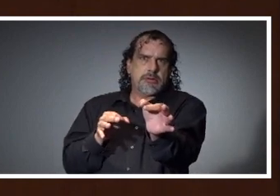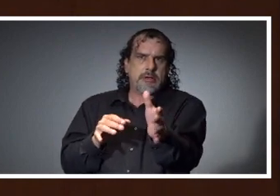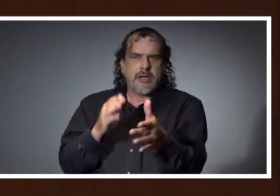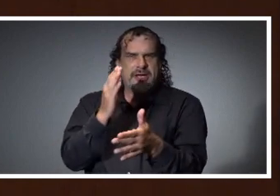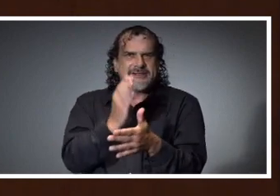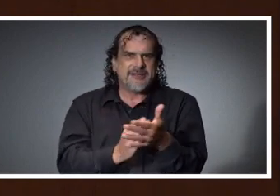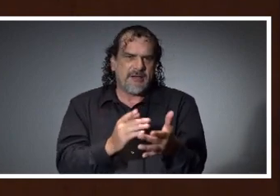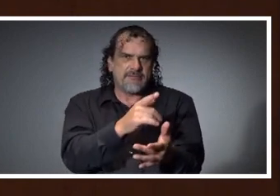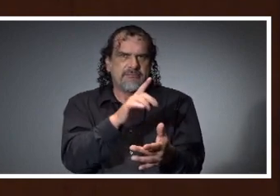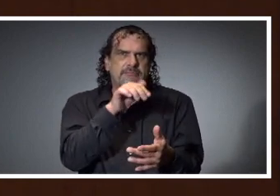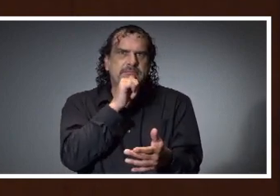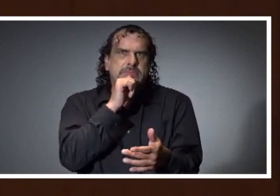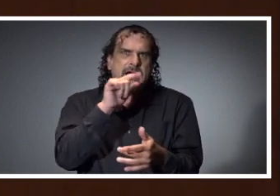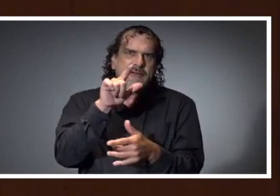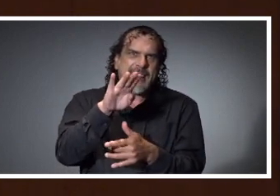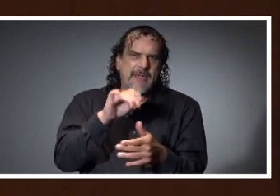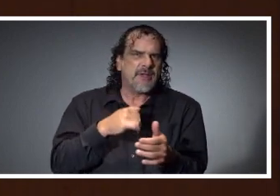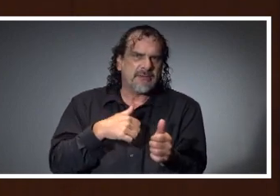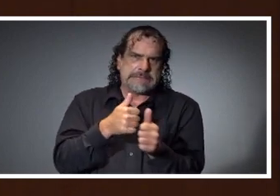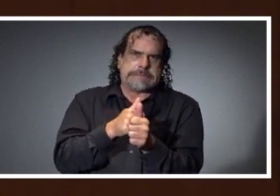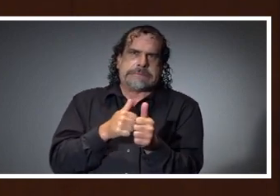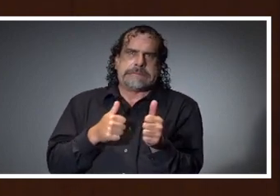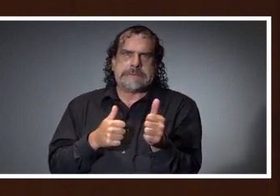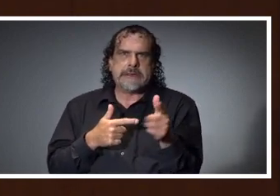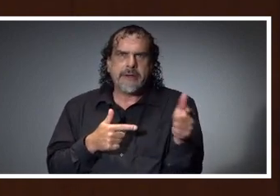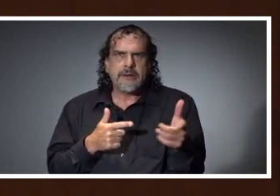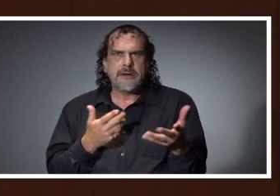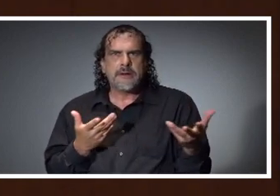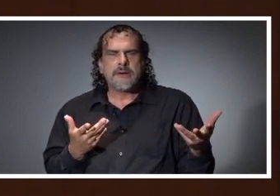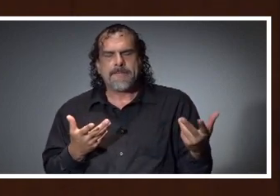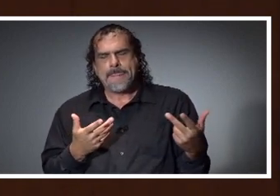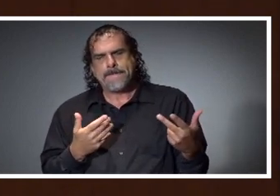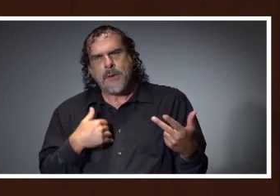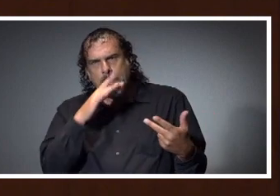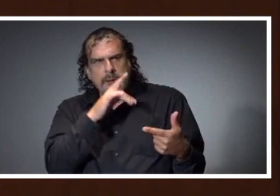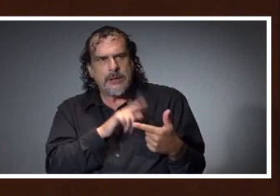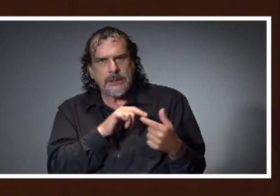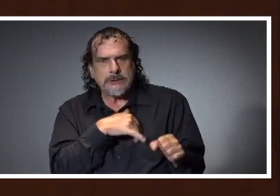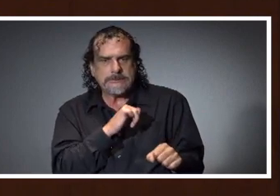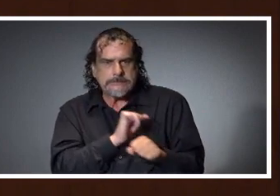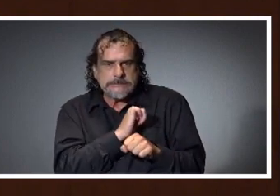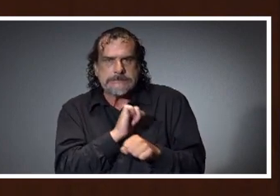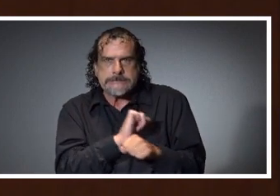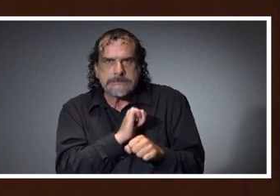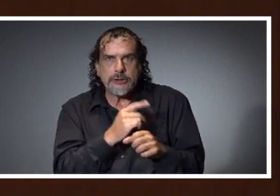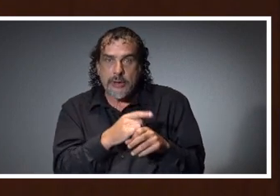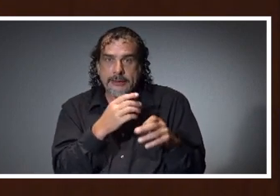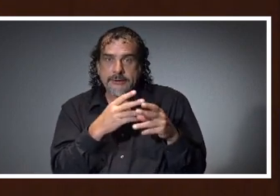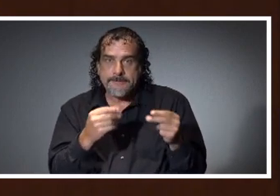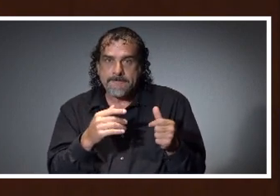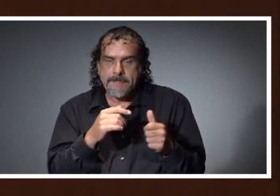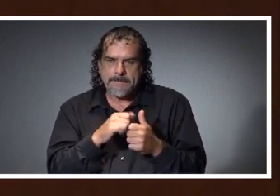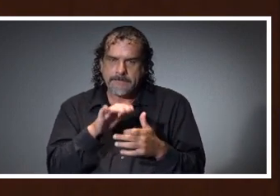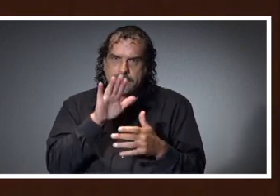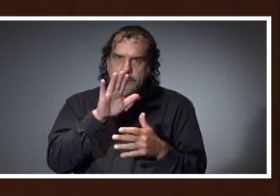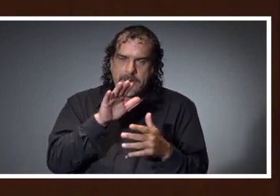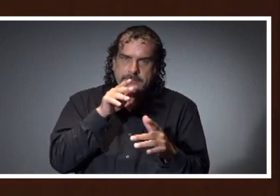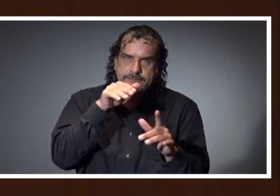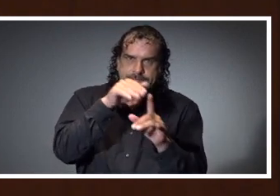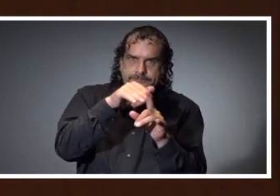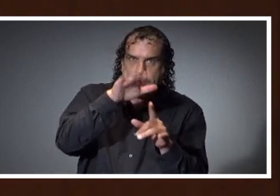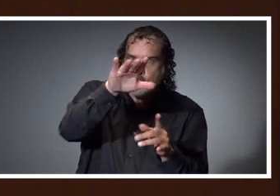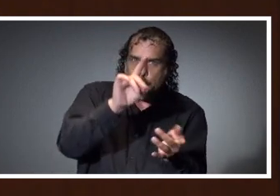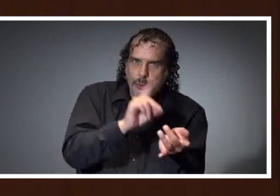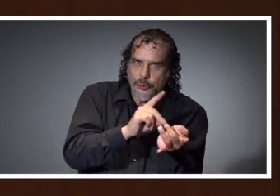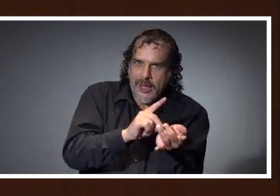as the governor talked yesterday, that are still behind. So we know that they're working through that, but please talk to your physician or a clinic about that